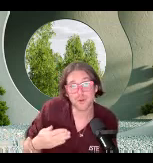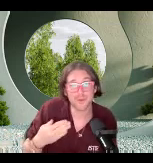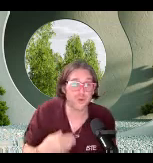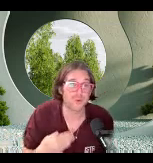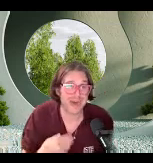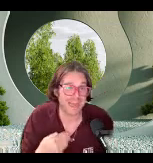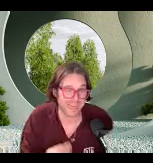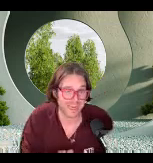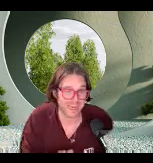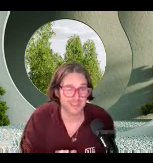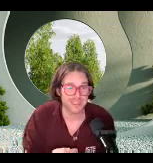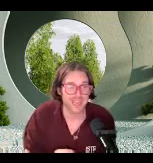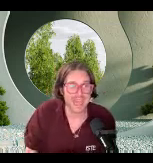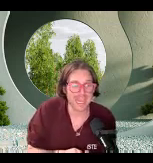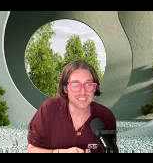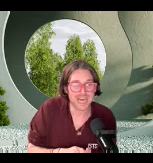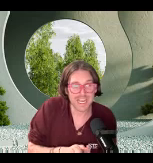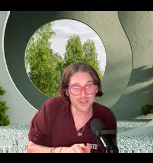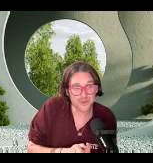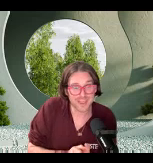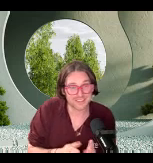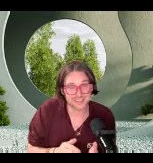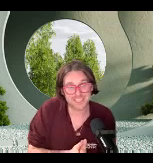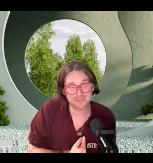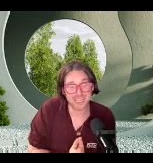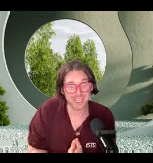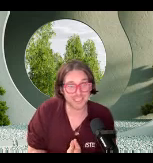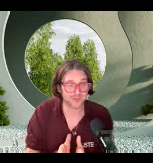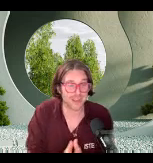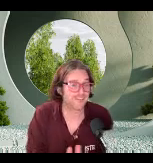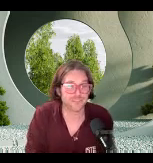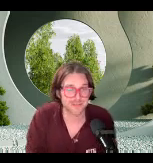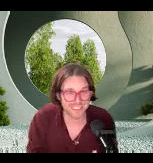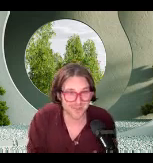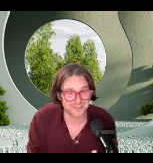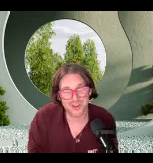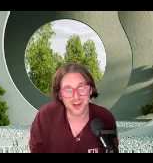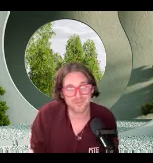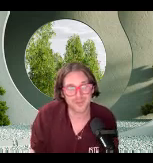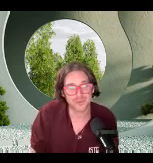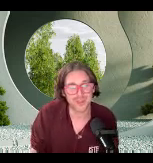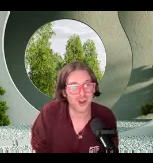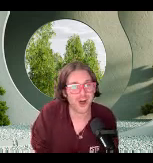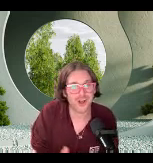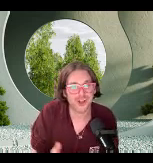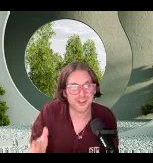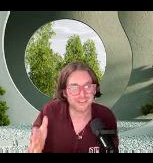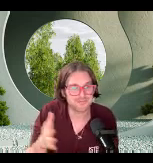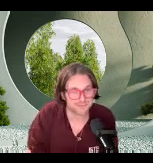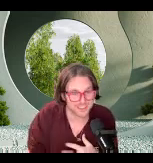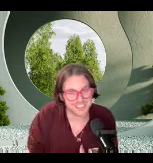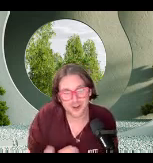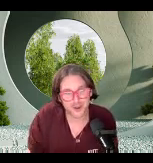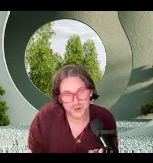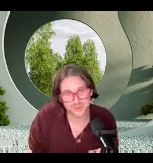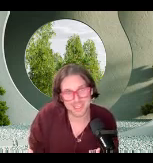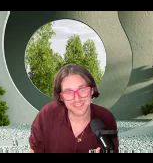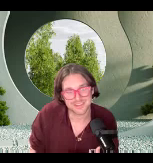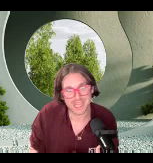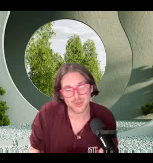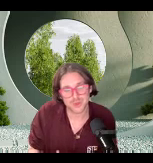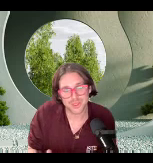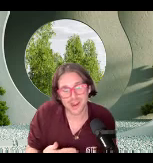being that inform who I am. And I know that that is the same case for everybody on this call. We are all different